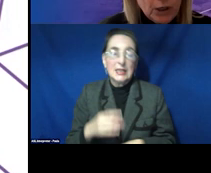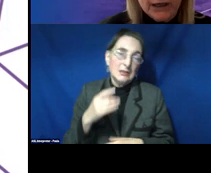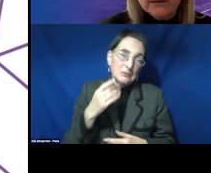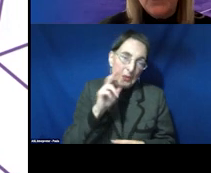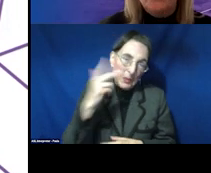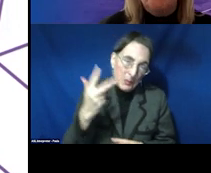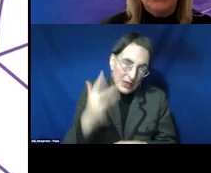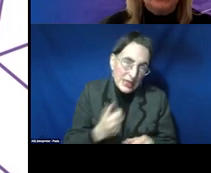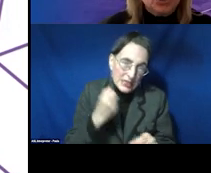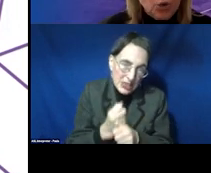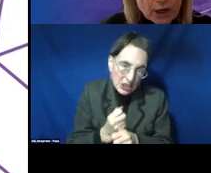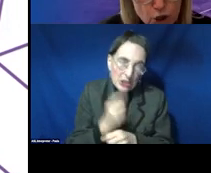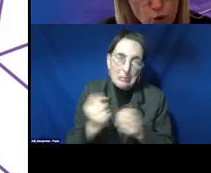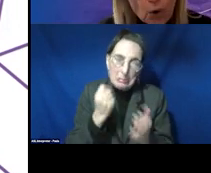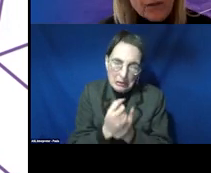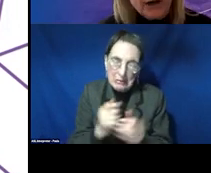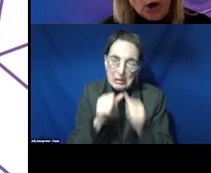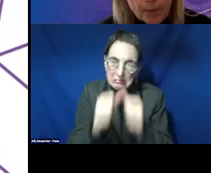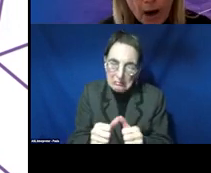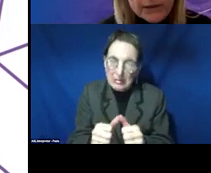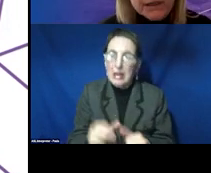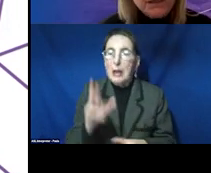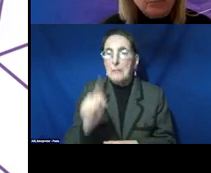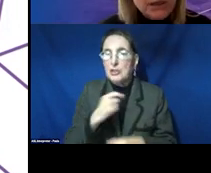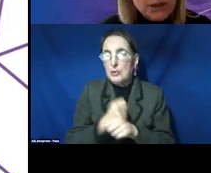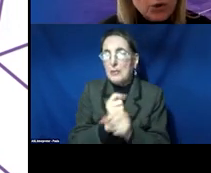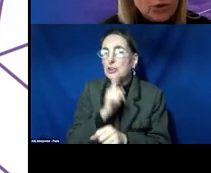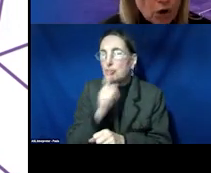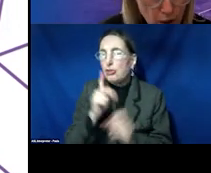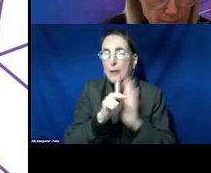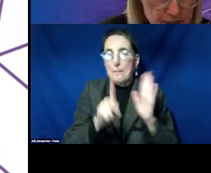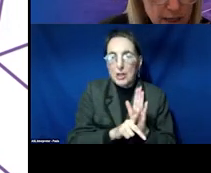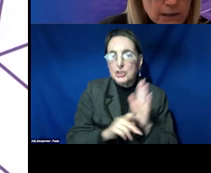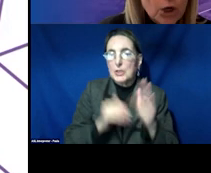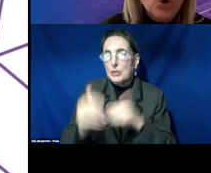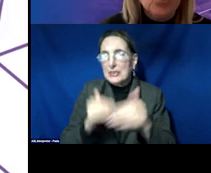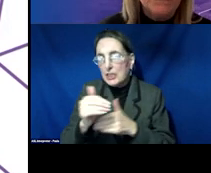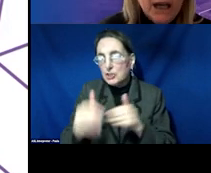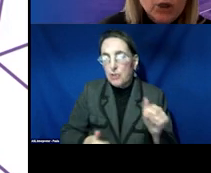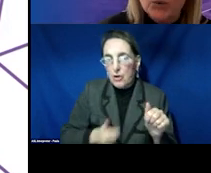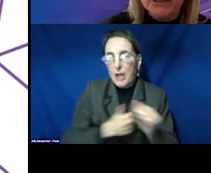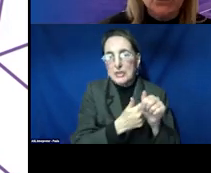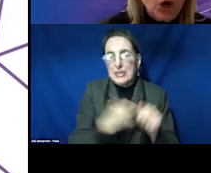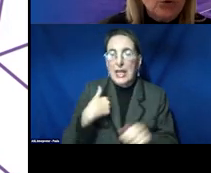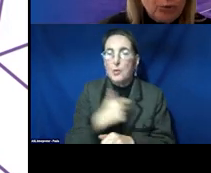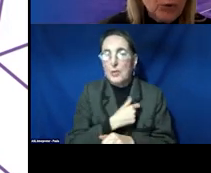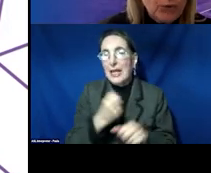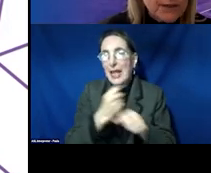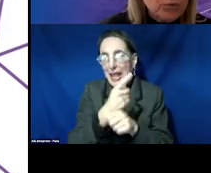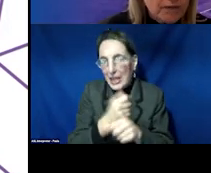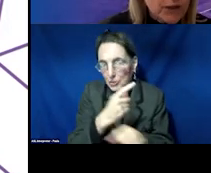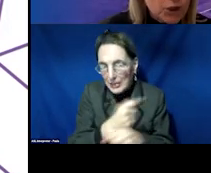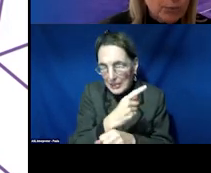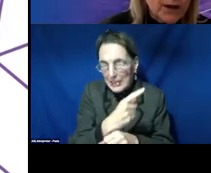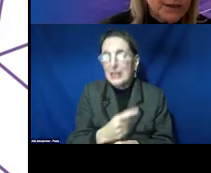three-year period, but to ensure that our policies and procedures are up to date, we annually go through